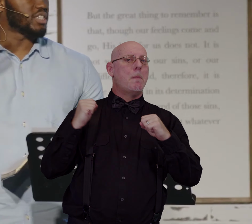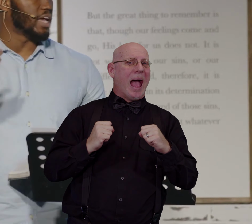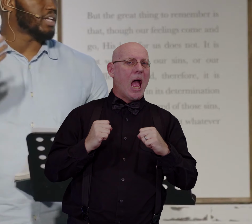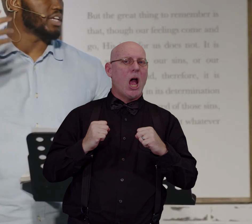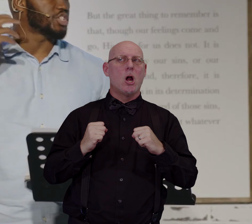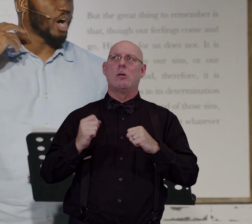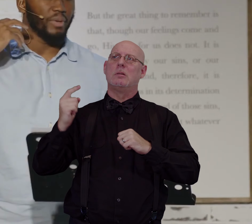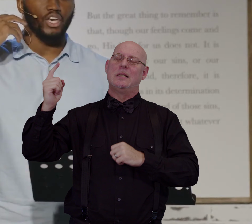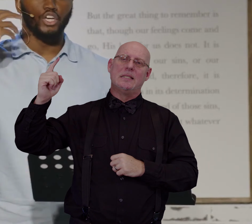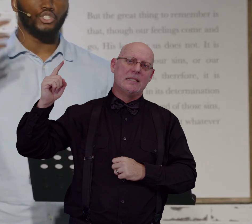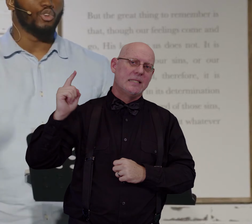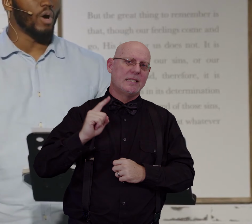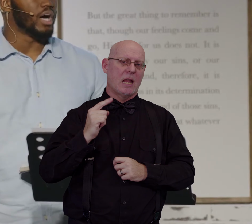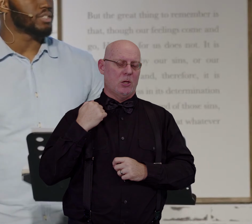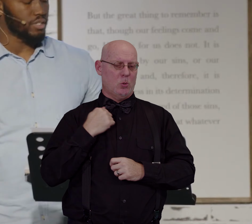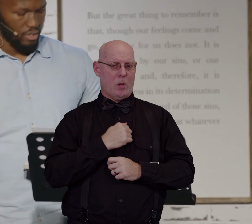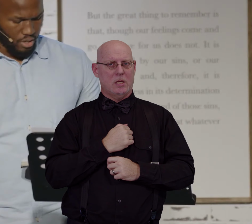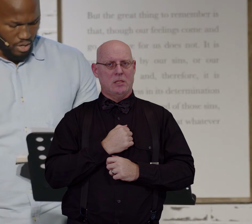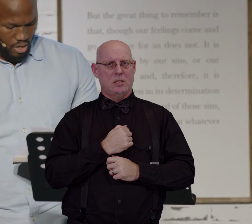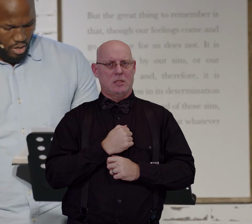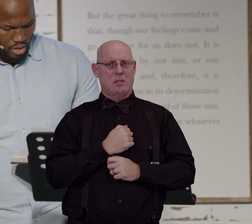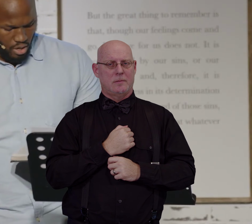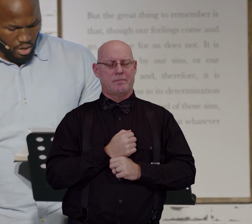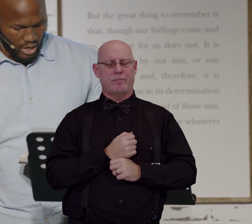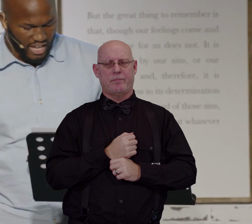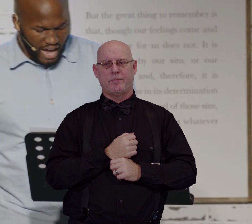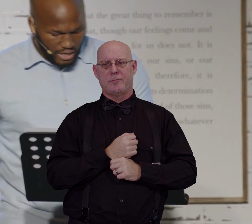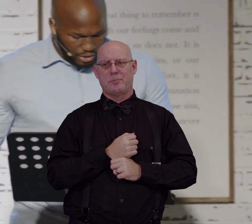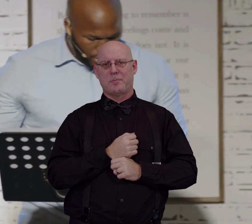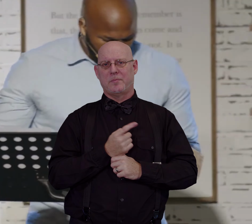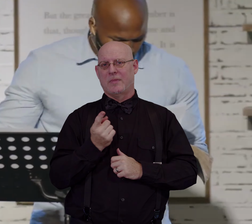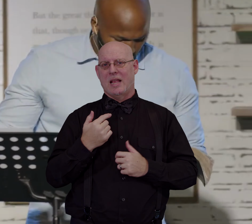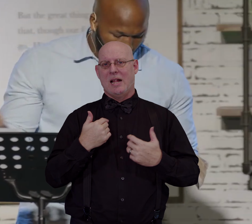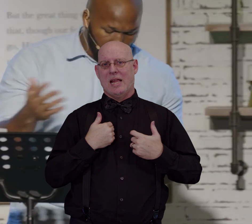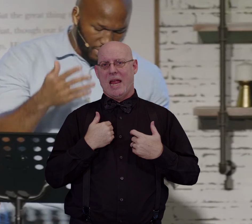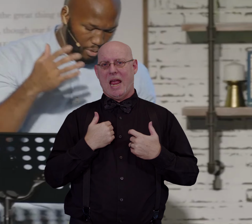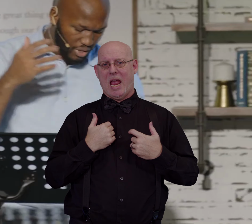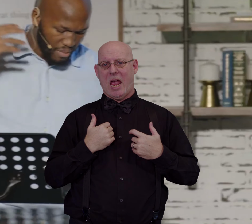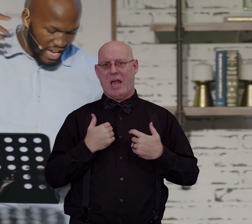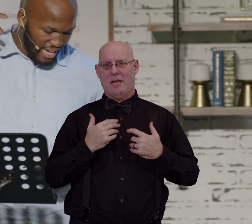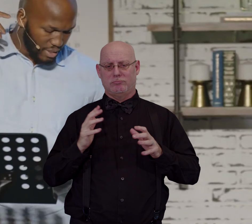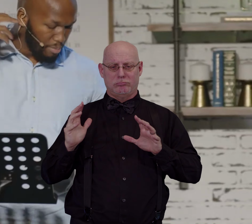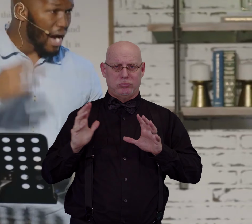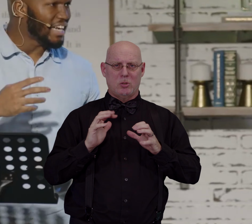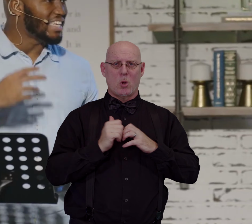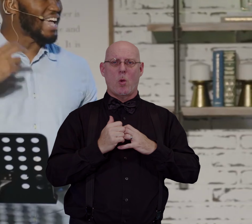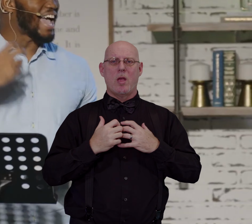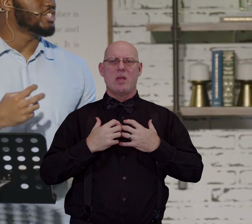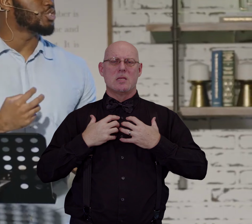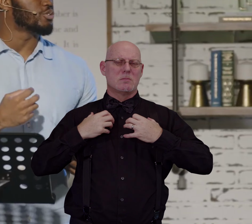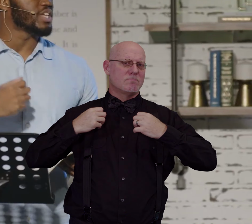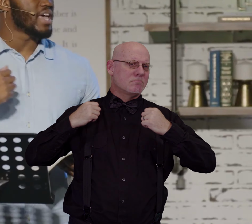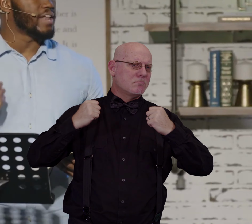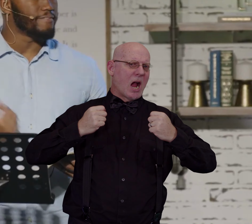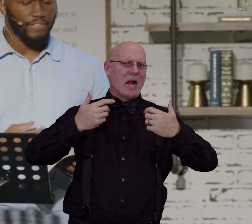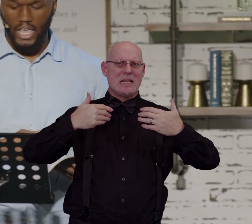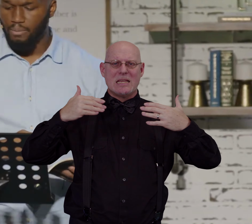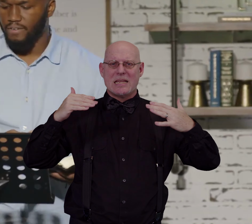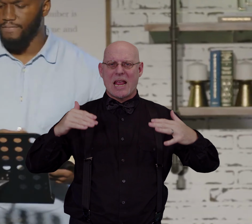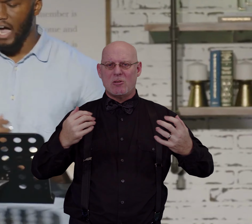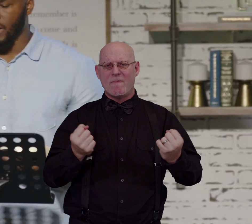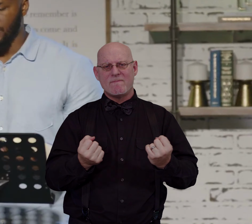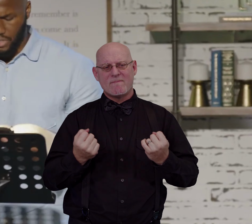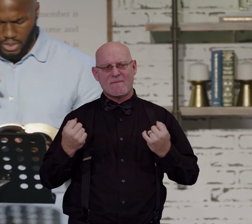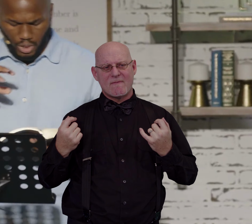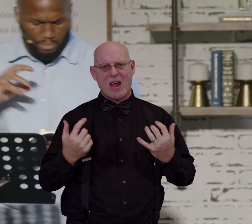He's descending, he's coming to us. And he has an accompaniment with him. He has mighty angels and